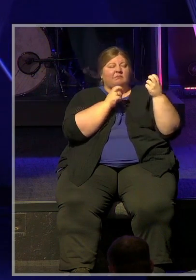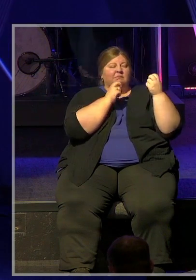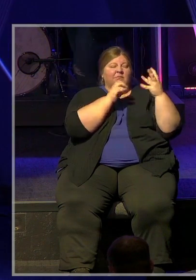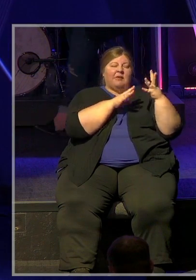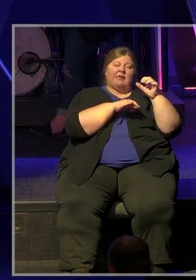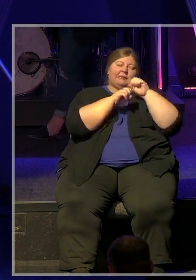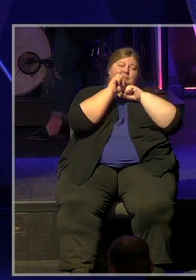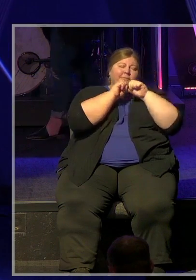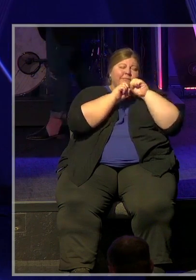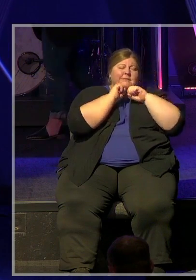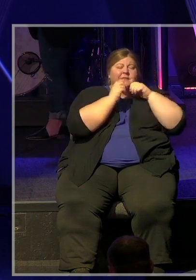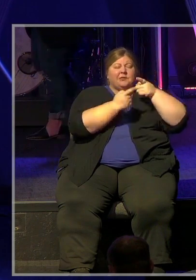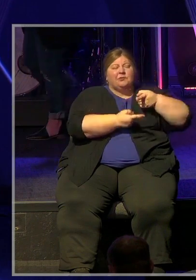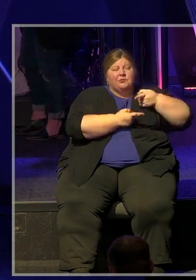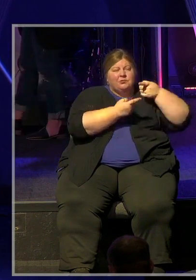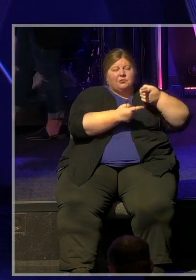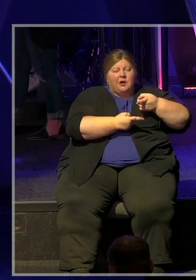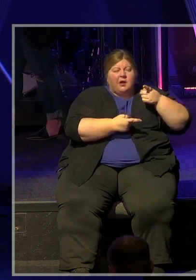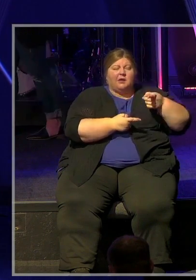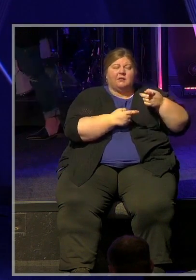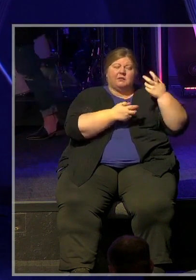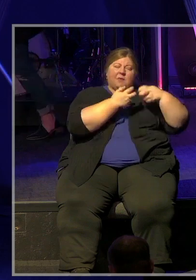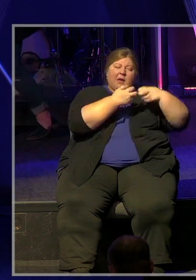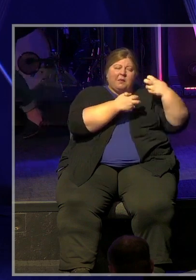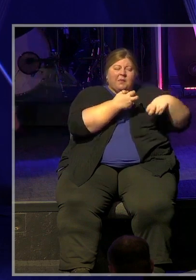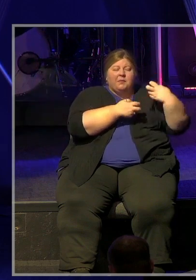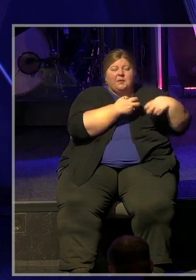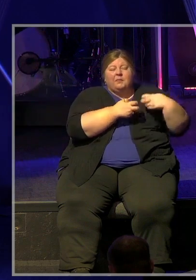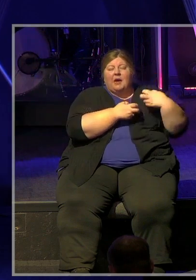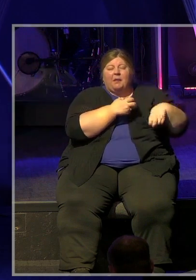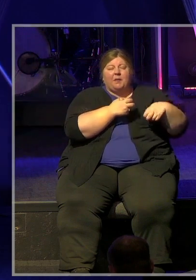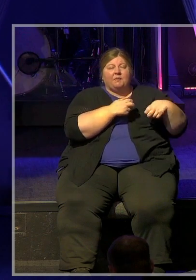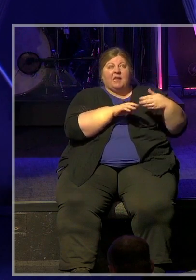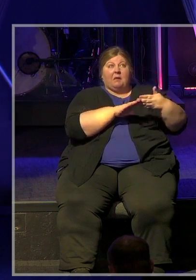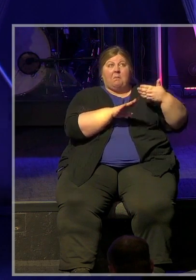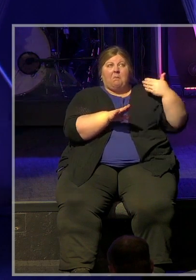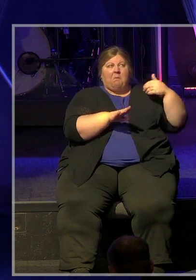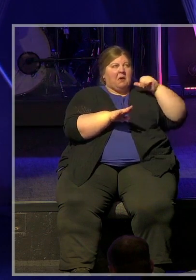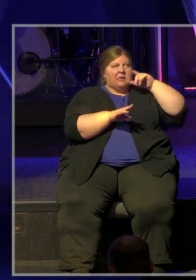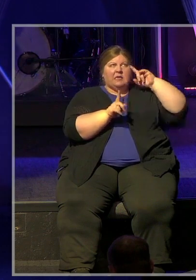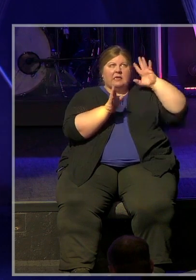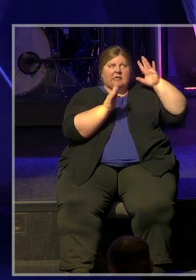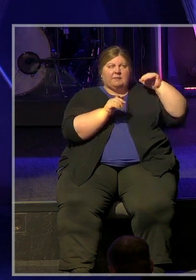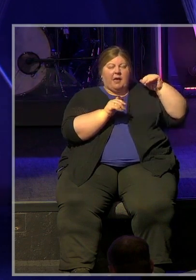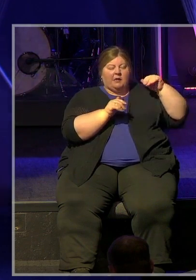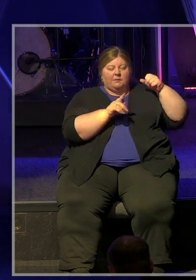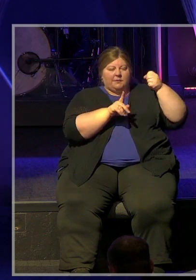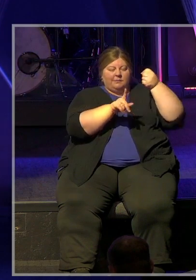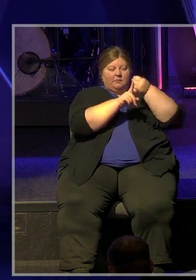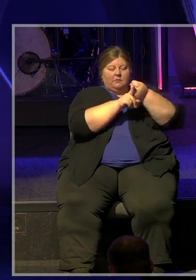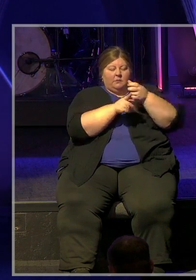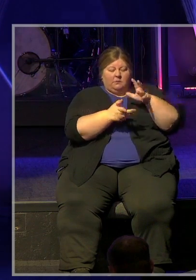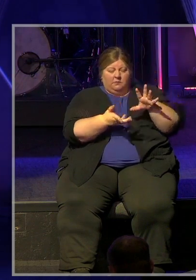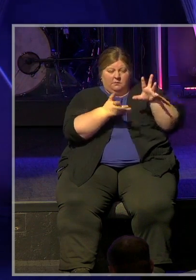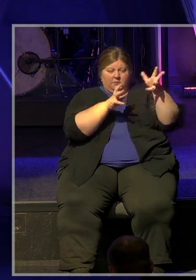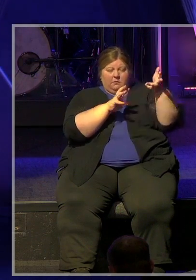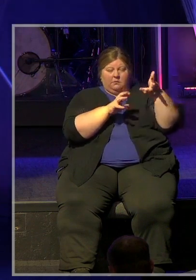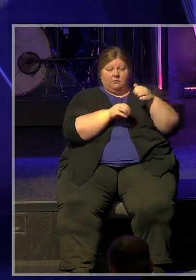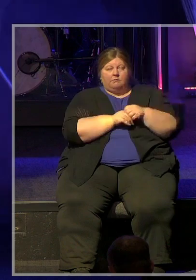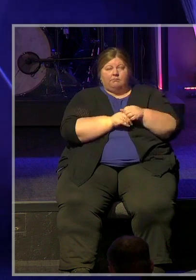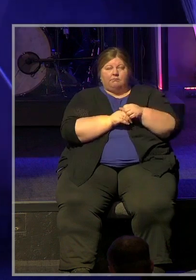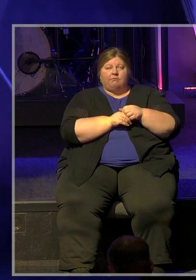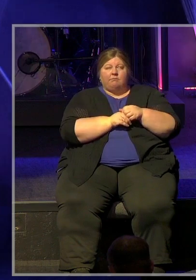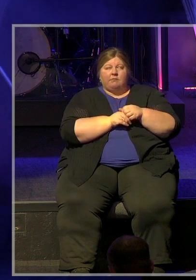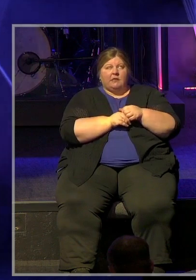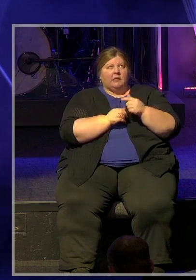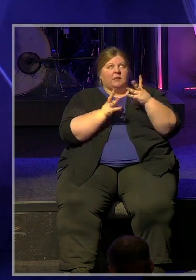challenges or struggles or issues right now that nobody anticipated. Father, I just pray that you'd be near right now to those